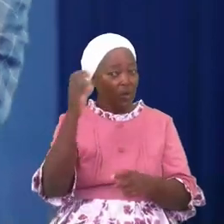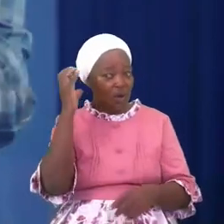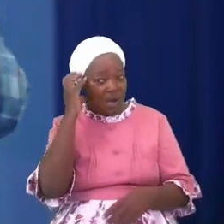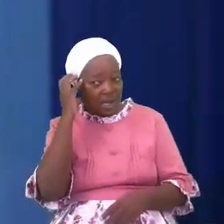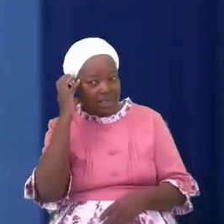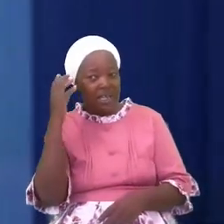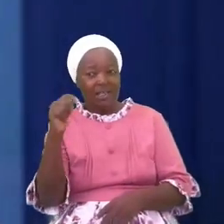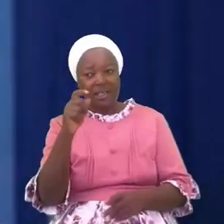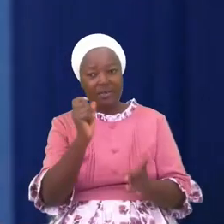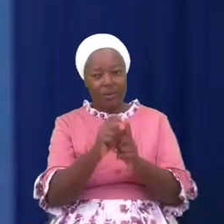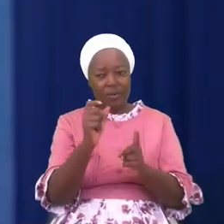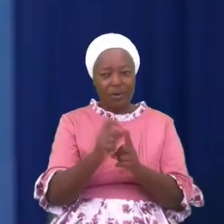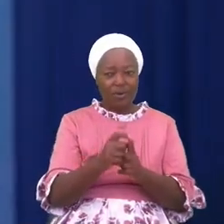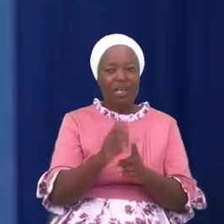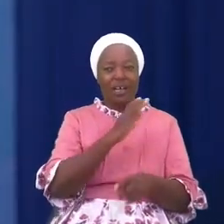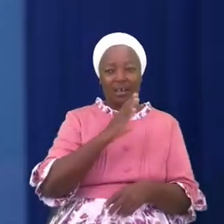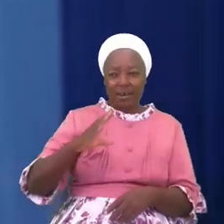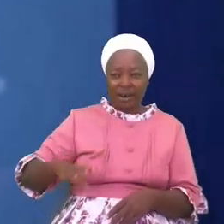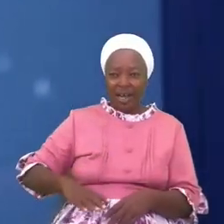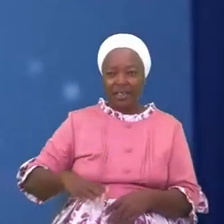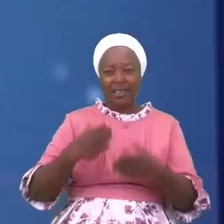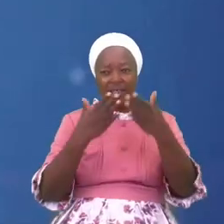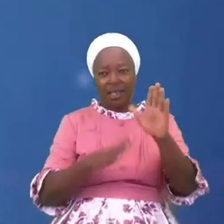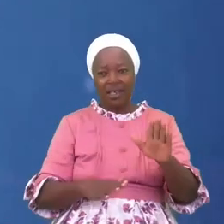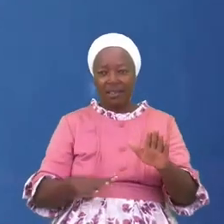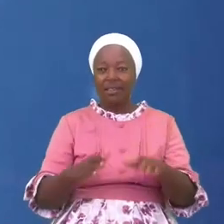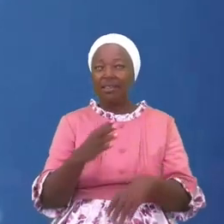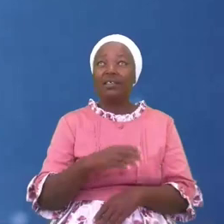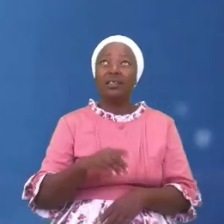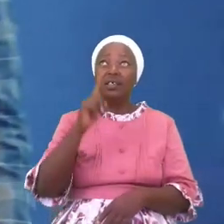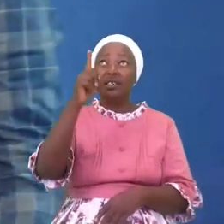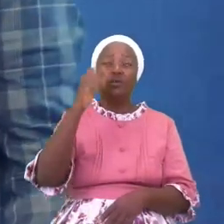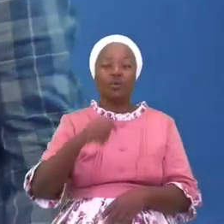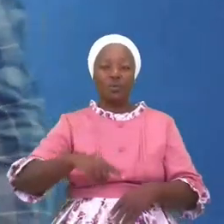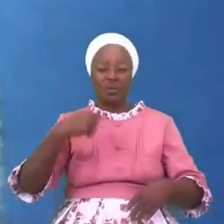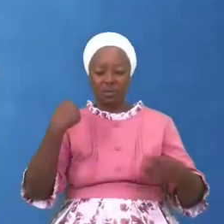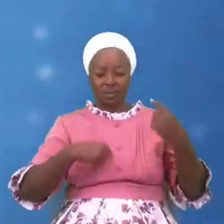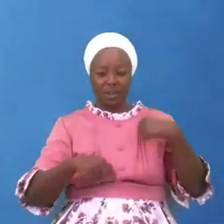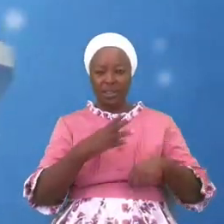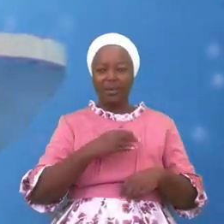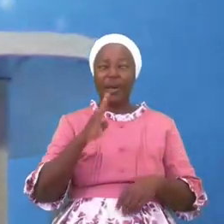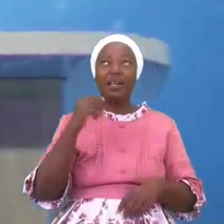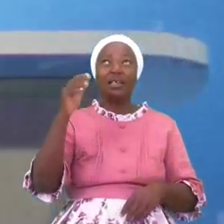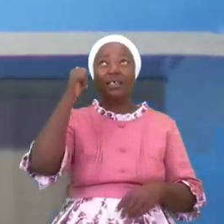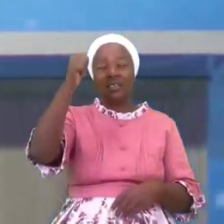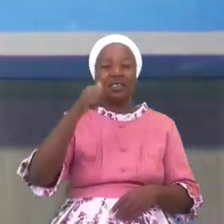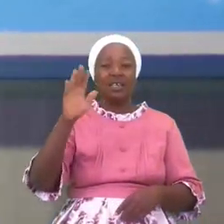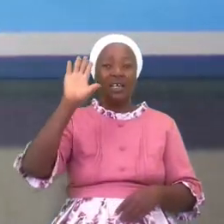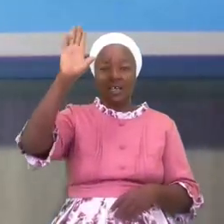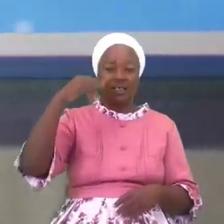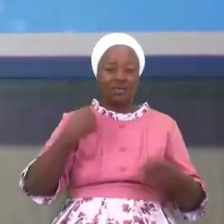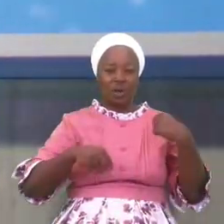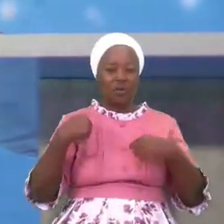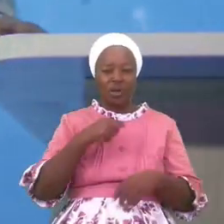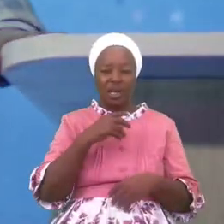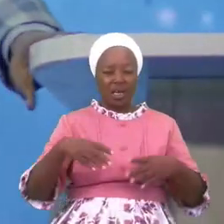died. He was smitten. By stripes were healed. Who has believed that report?